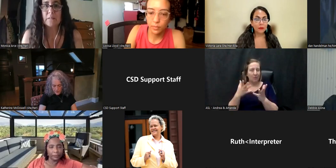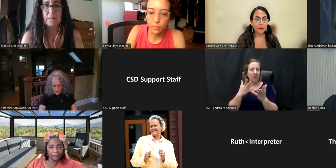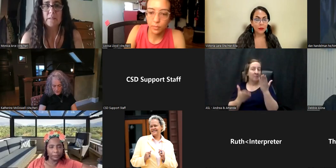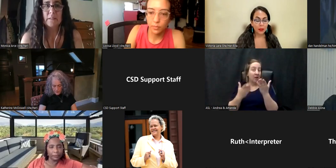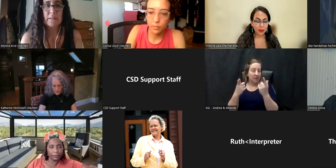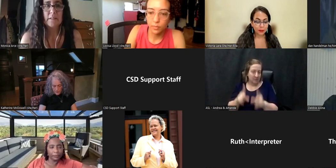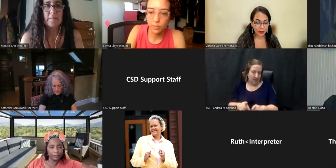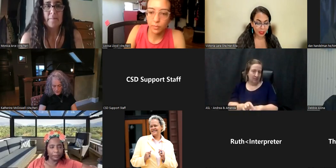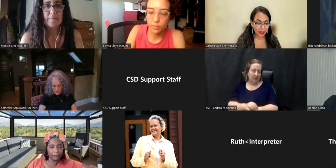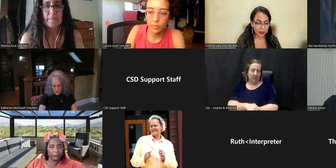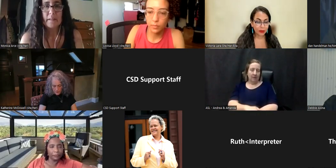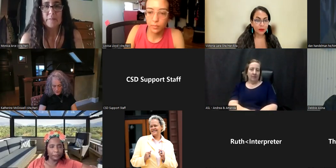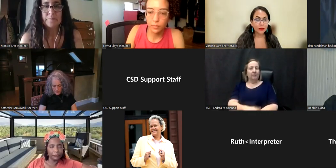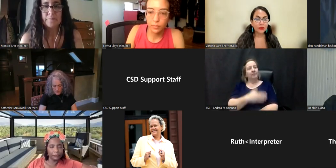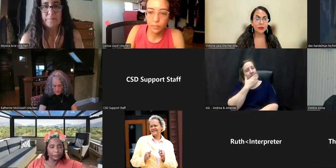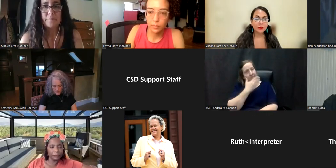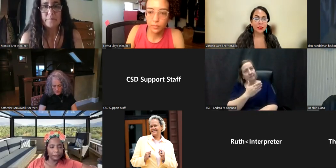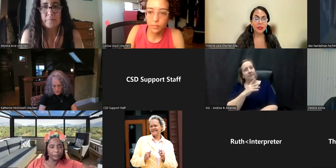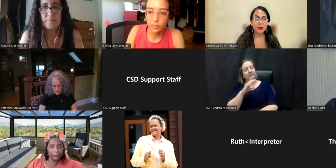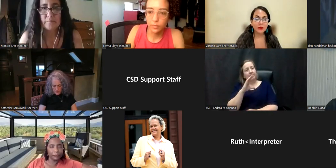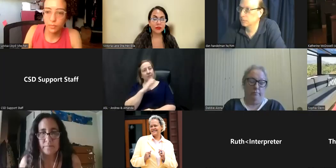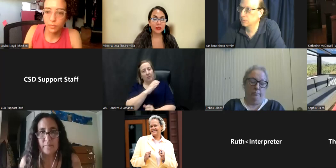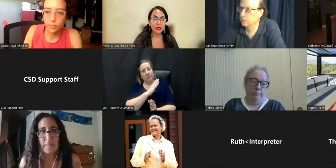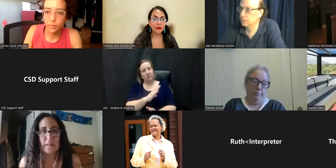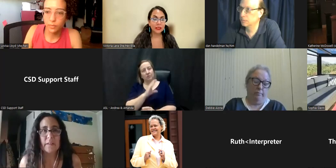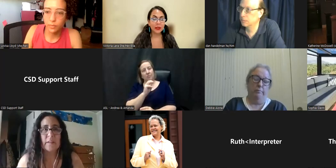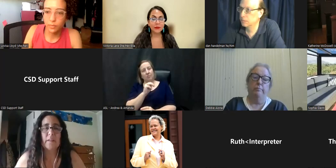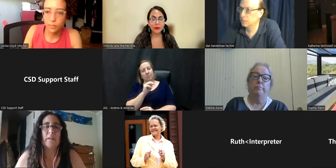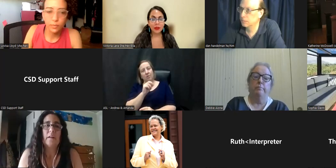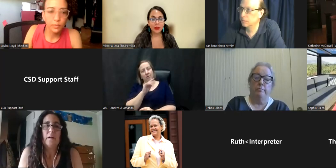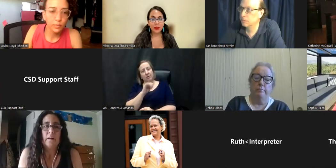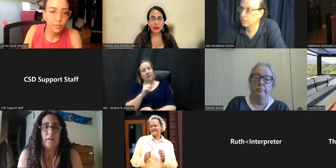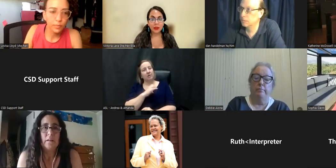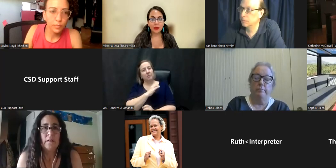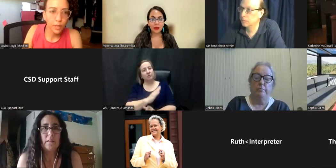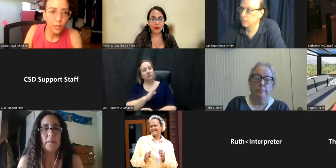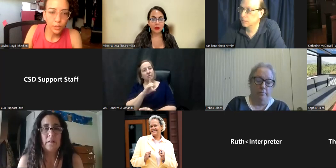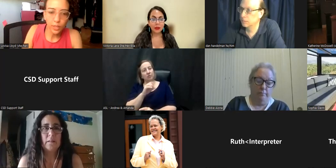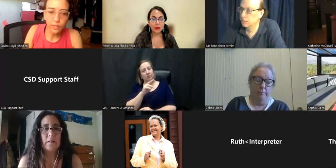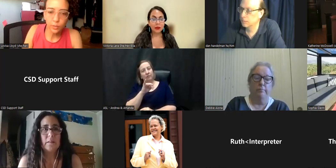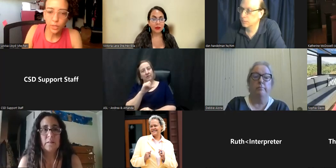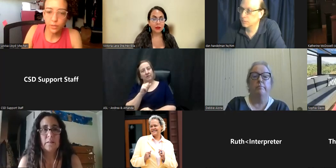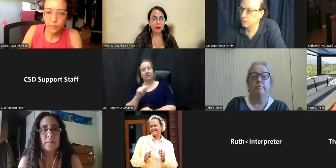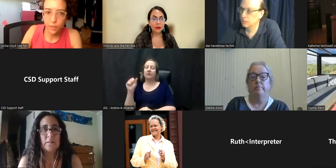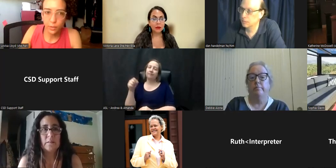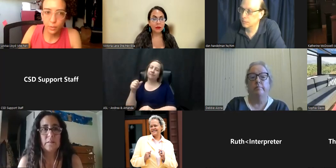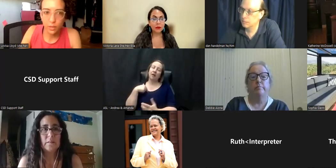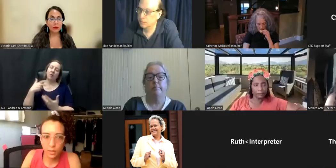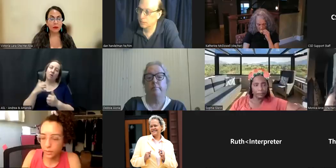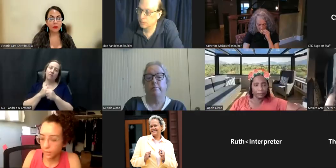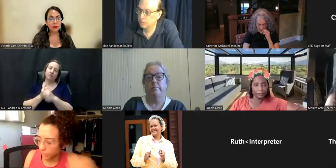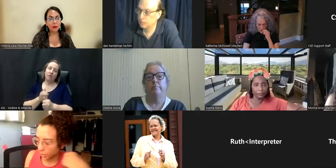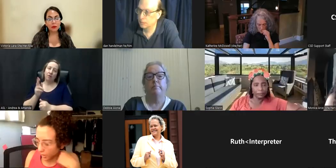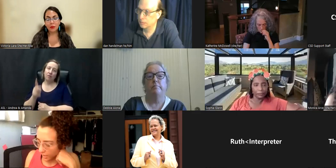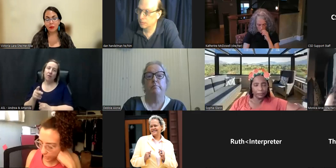happening. Thank you, Commissioner Monica. Commissioner Lovisa? Sure, I just wanted to follow up